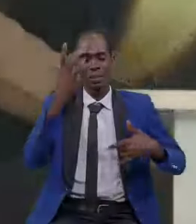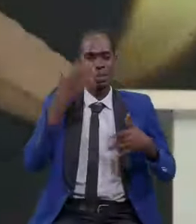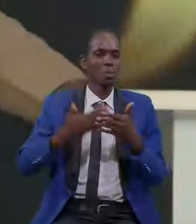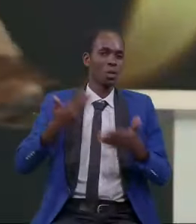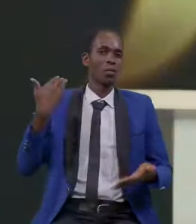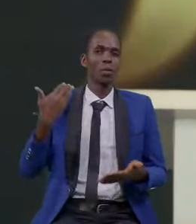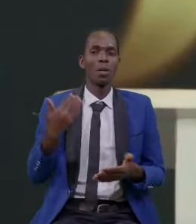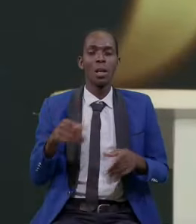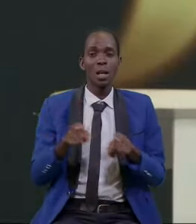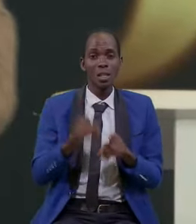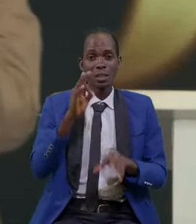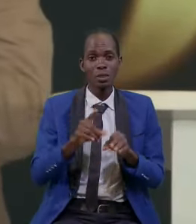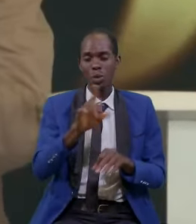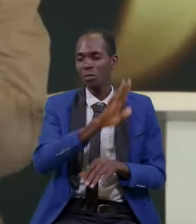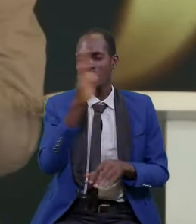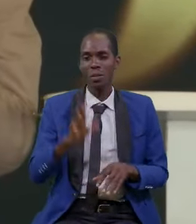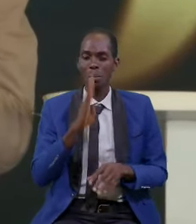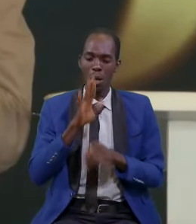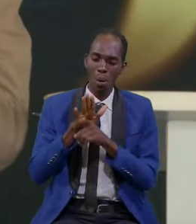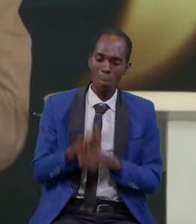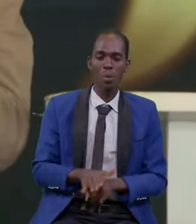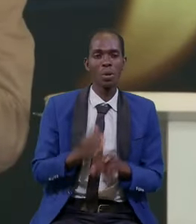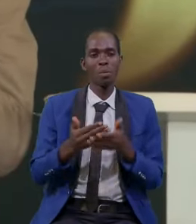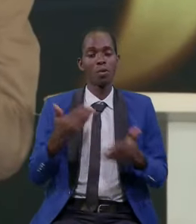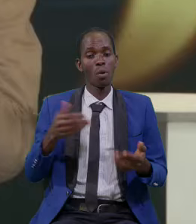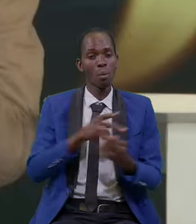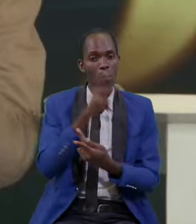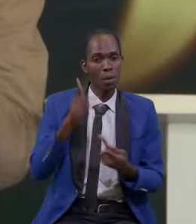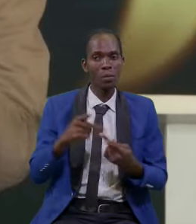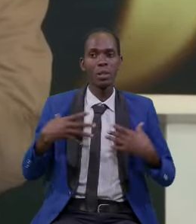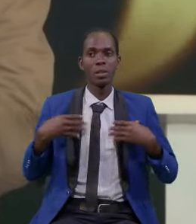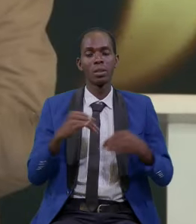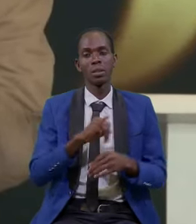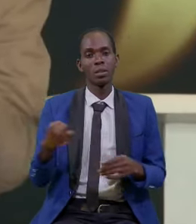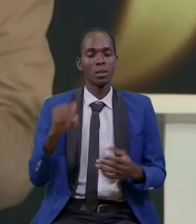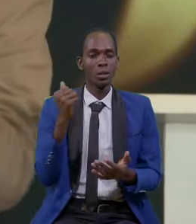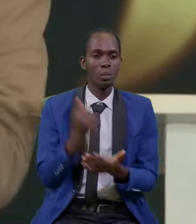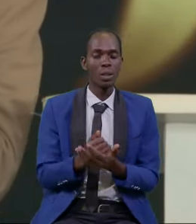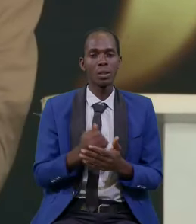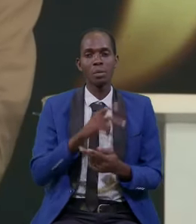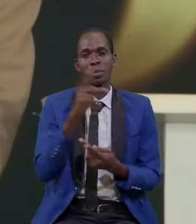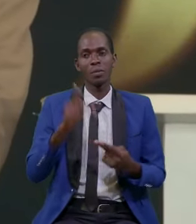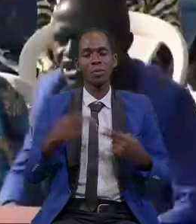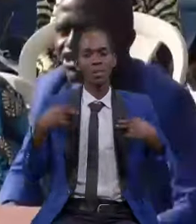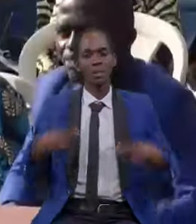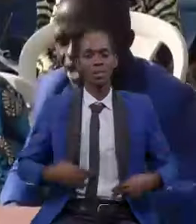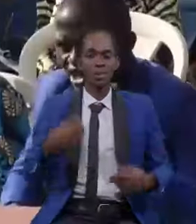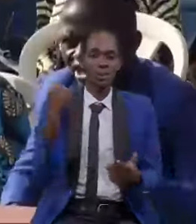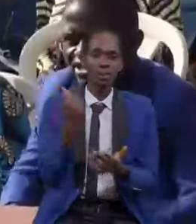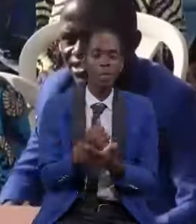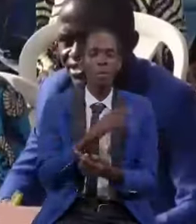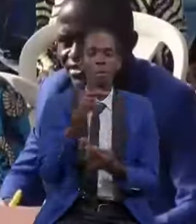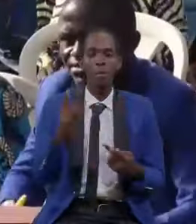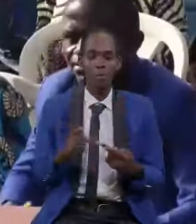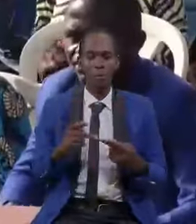never been oppressed. Perfect healing, perfect health, perfect soundness